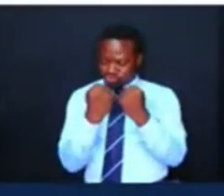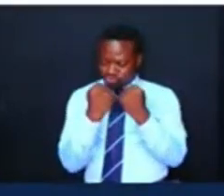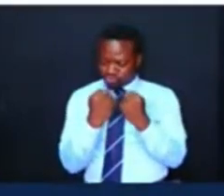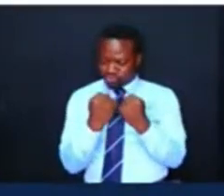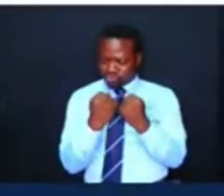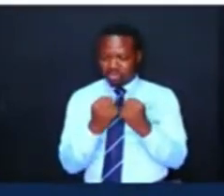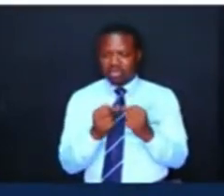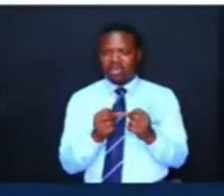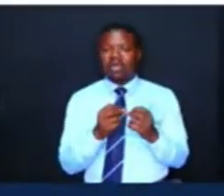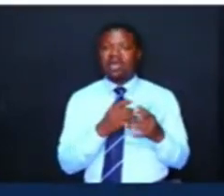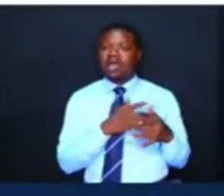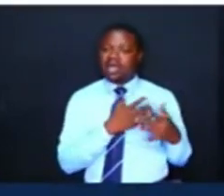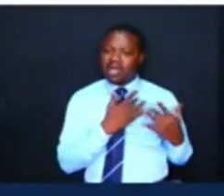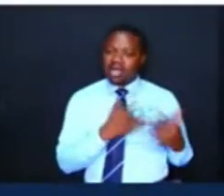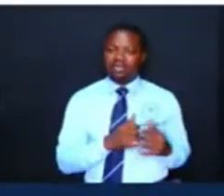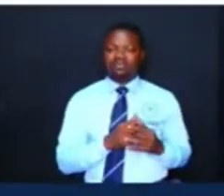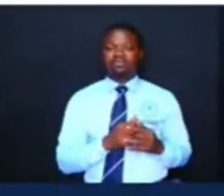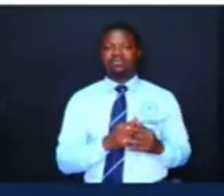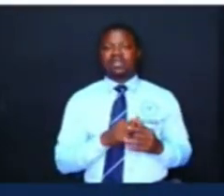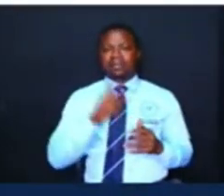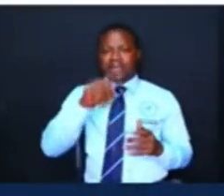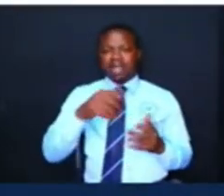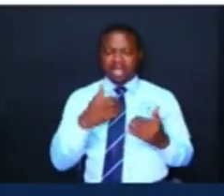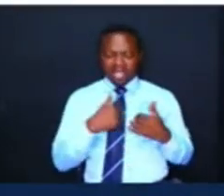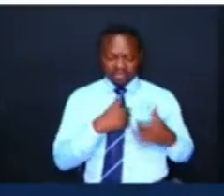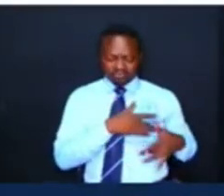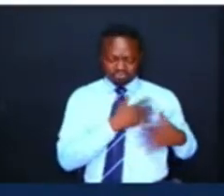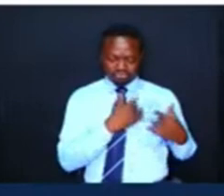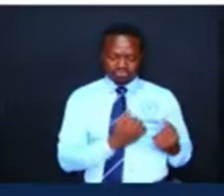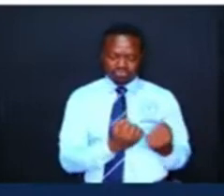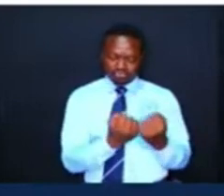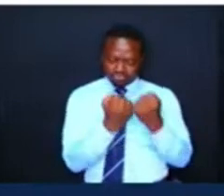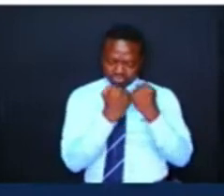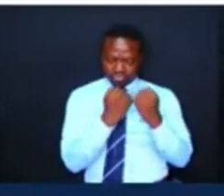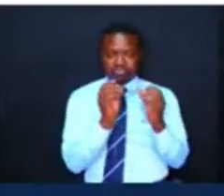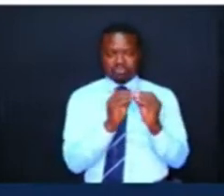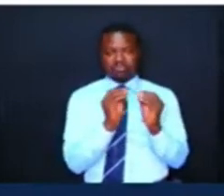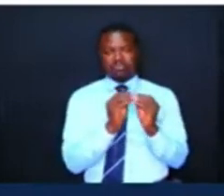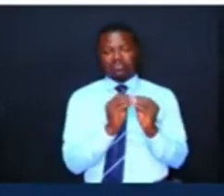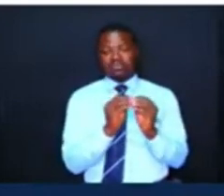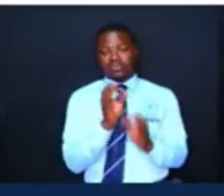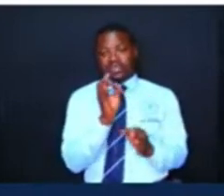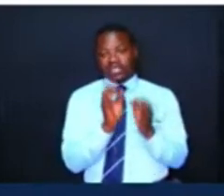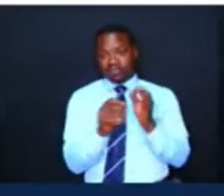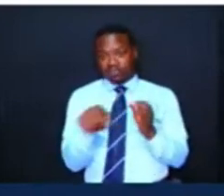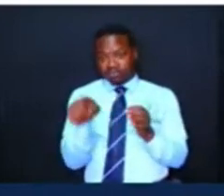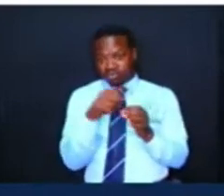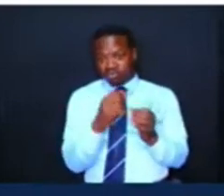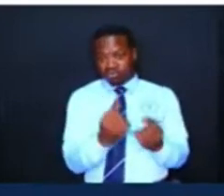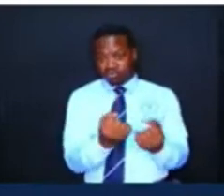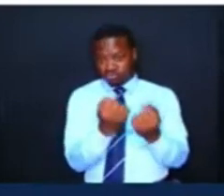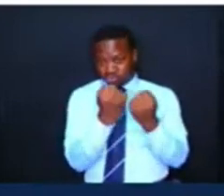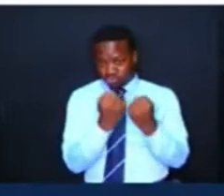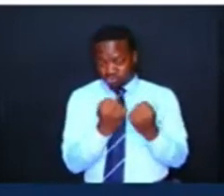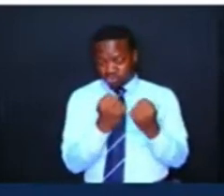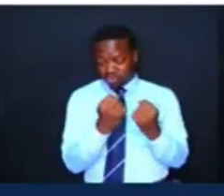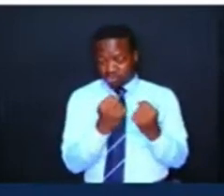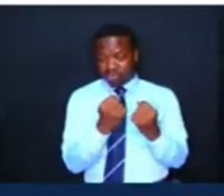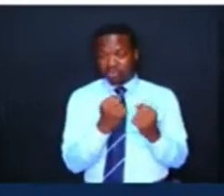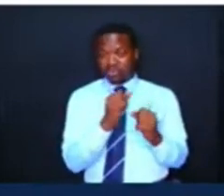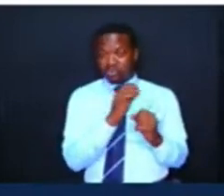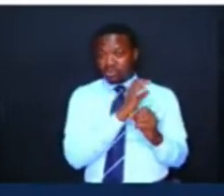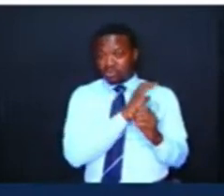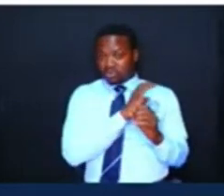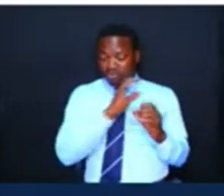heart. The heart must be strong. Now, if you are strong, your strength as a Christian